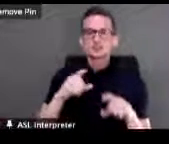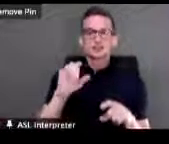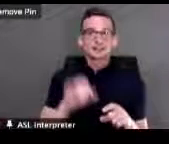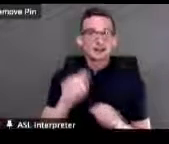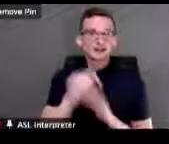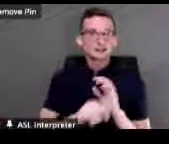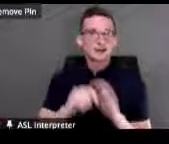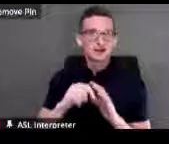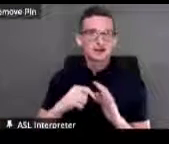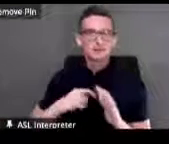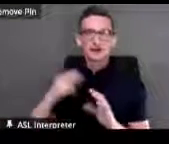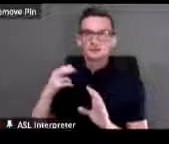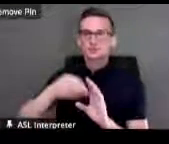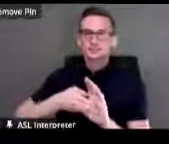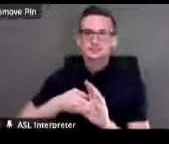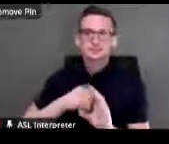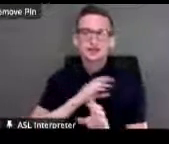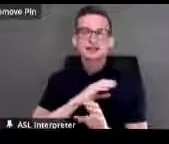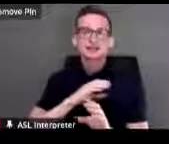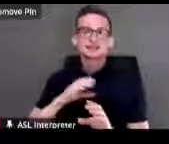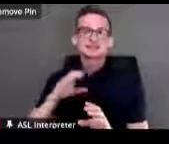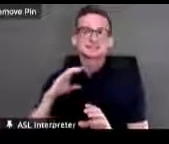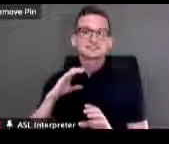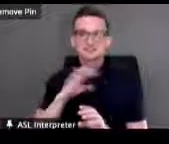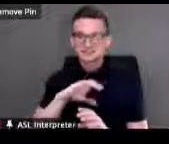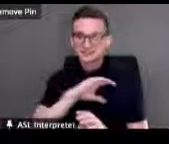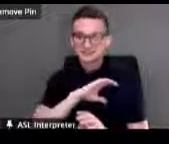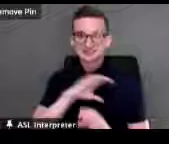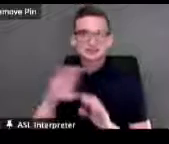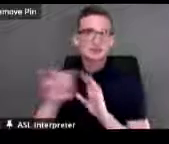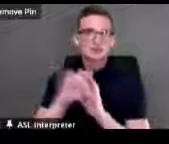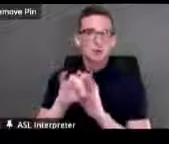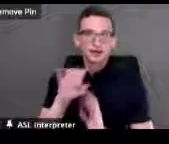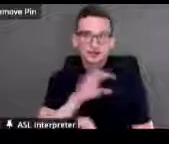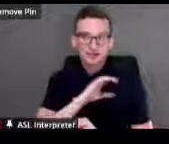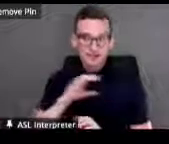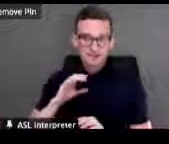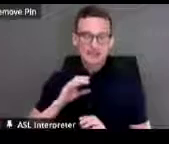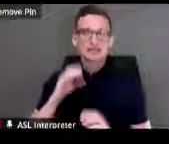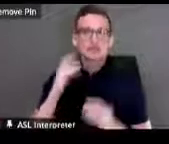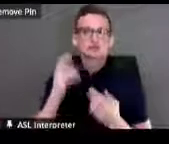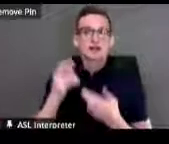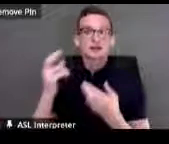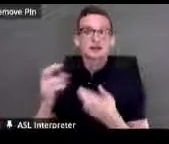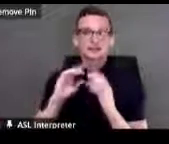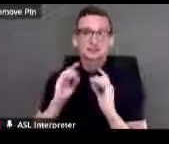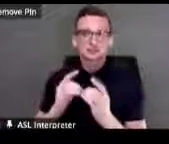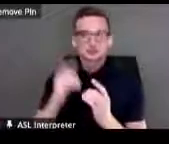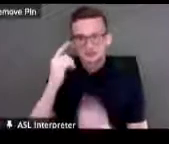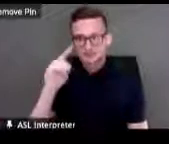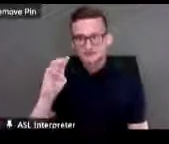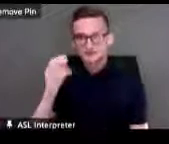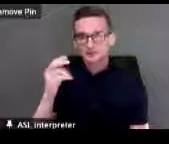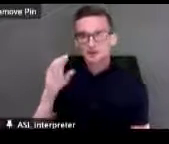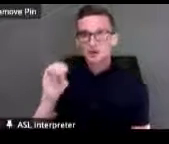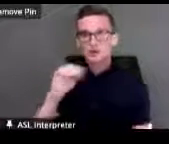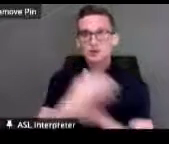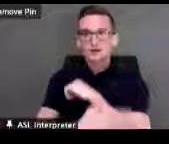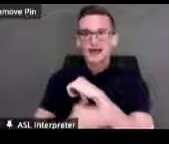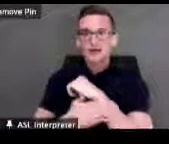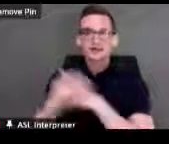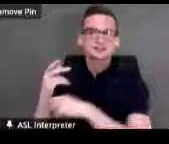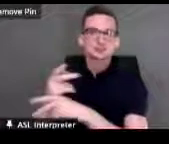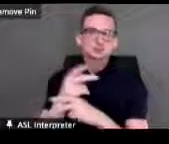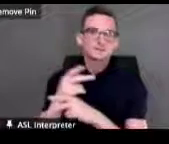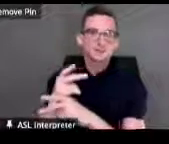a citizens appointed committee to recommend districts for Mono County supervisorial districts.